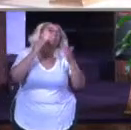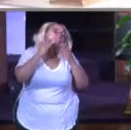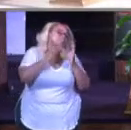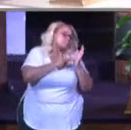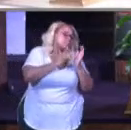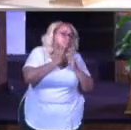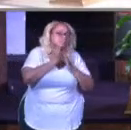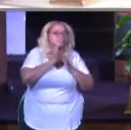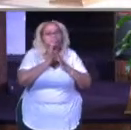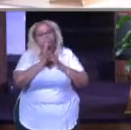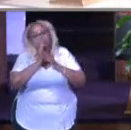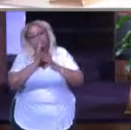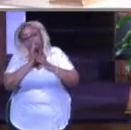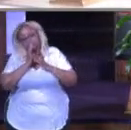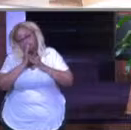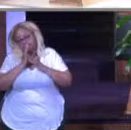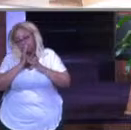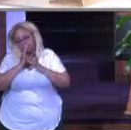Thank you, Jesus.